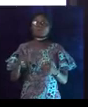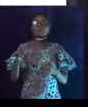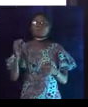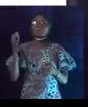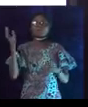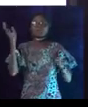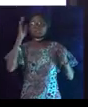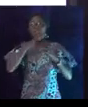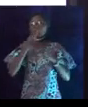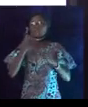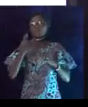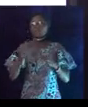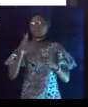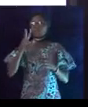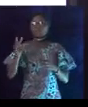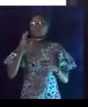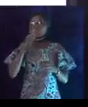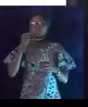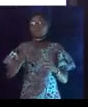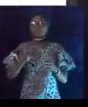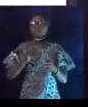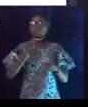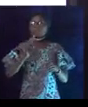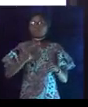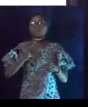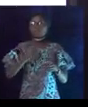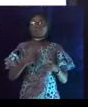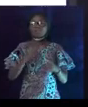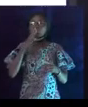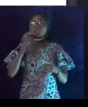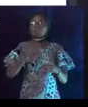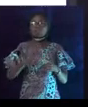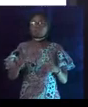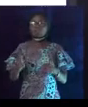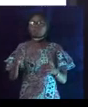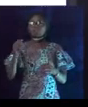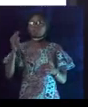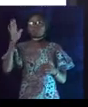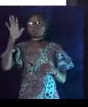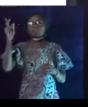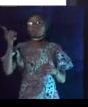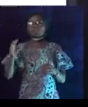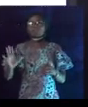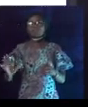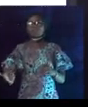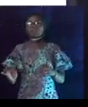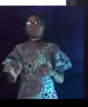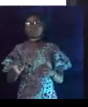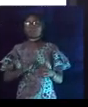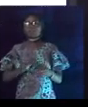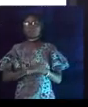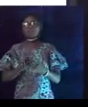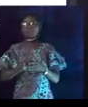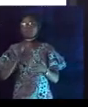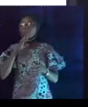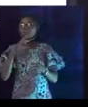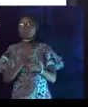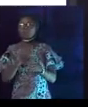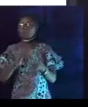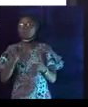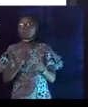then you need to scale it down with 5/9. So when you put this in the head and you put this in the head, you will